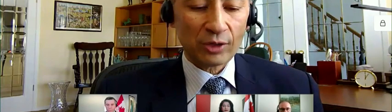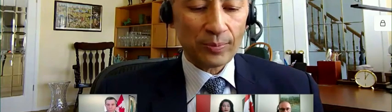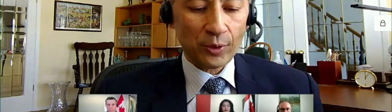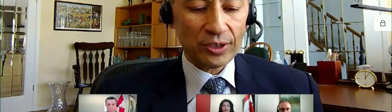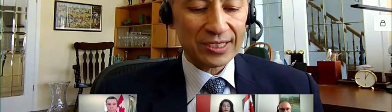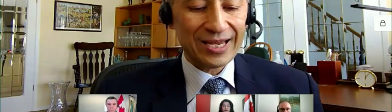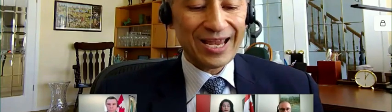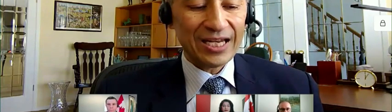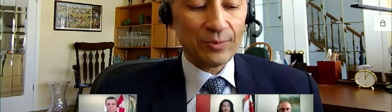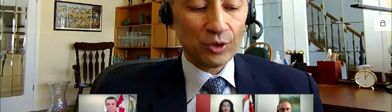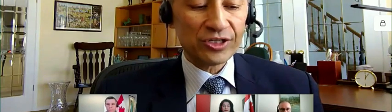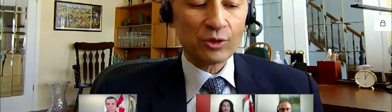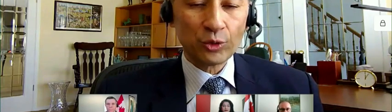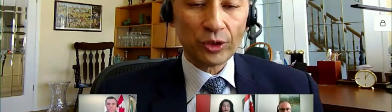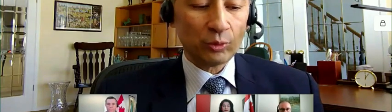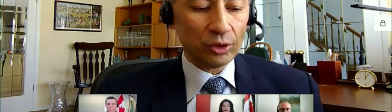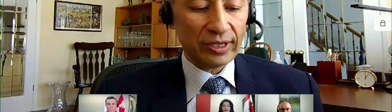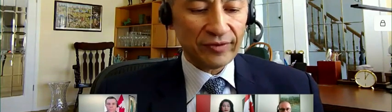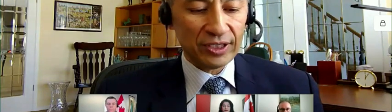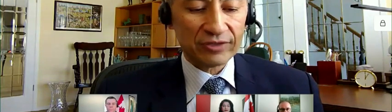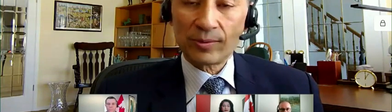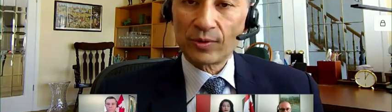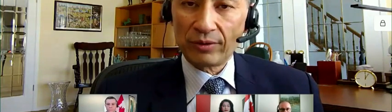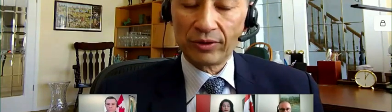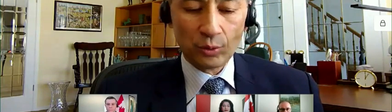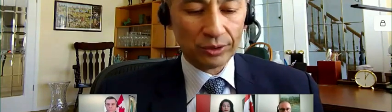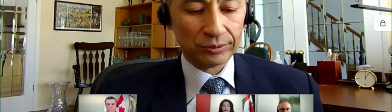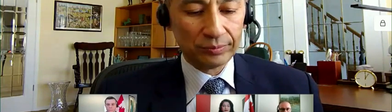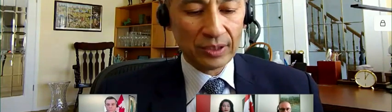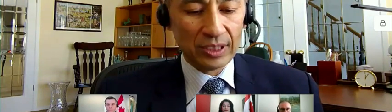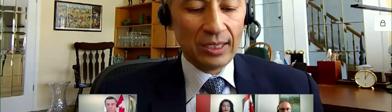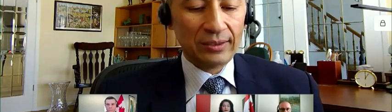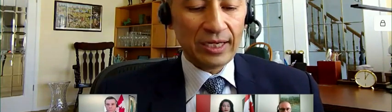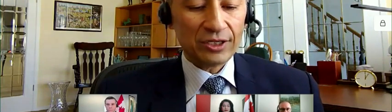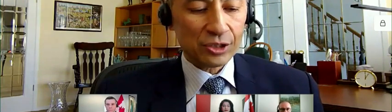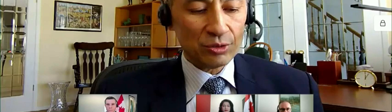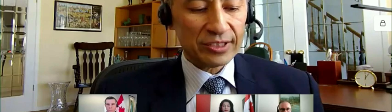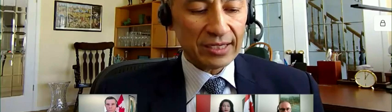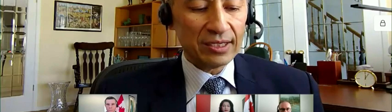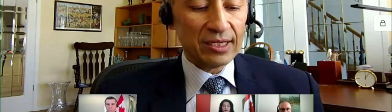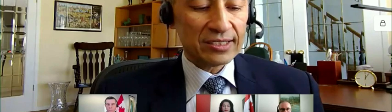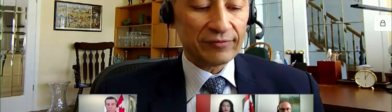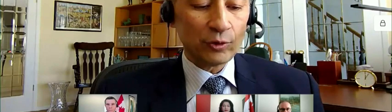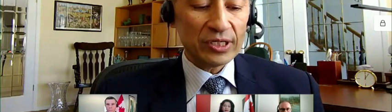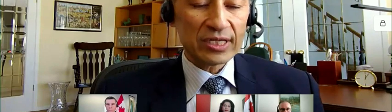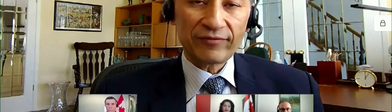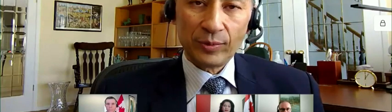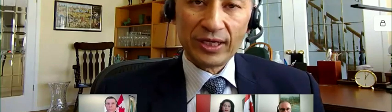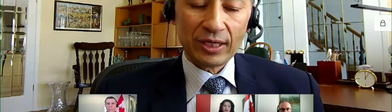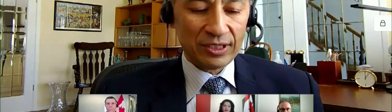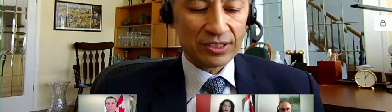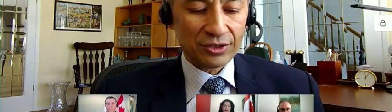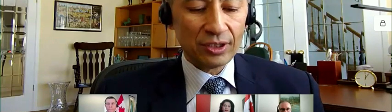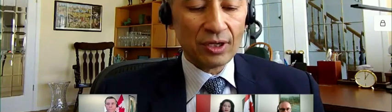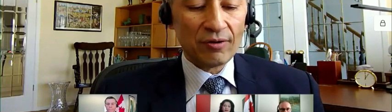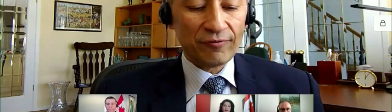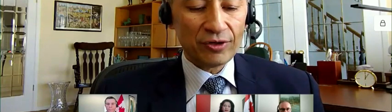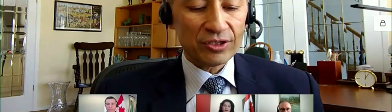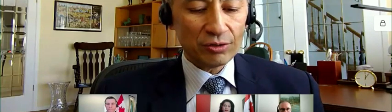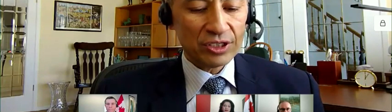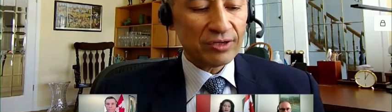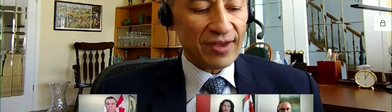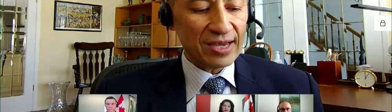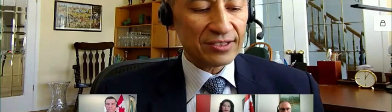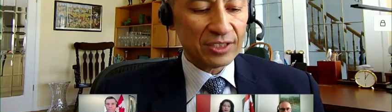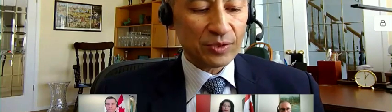clinical trial reports and emerging real-world evidence from around the world. Data shows that several weeks after being administered,